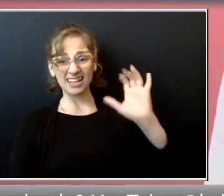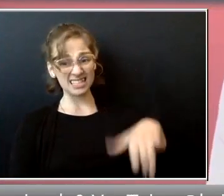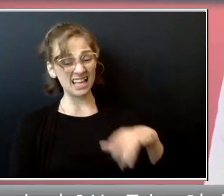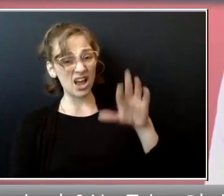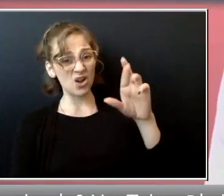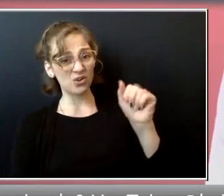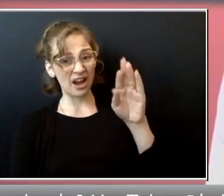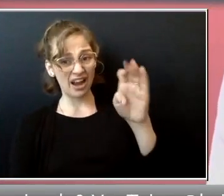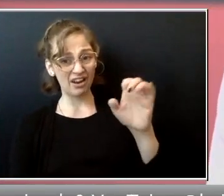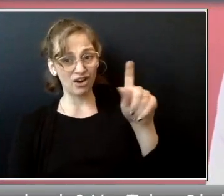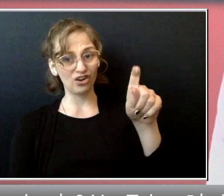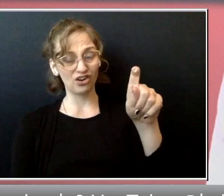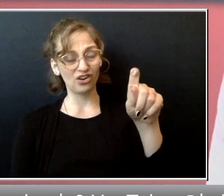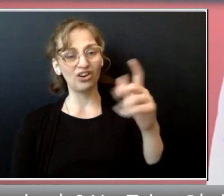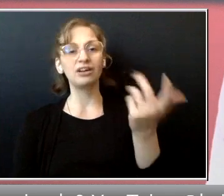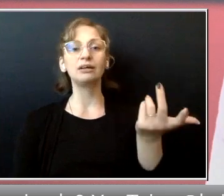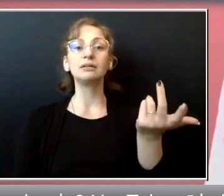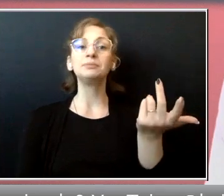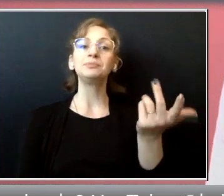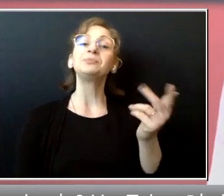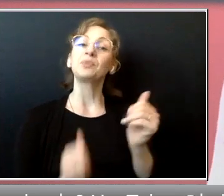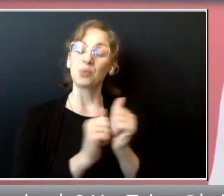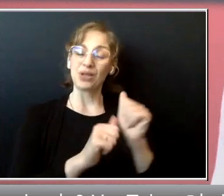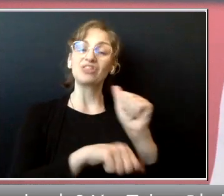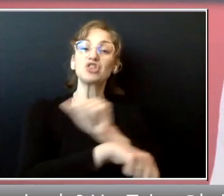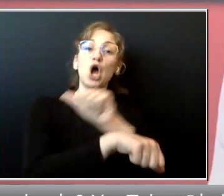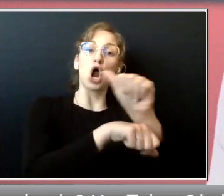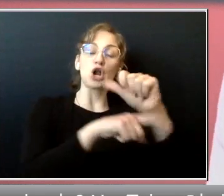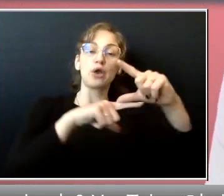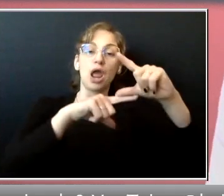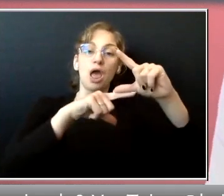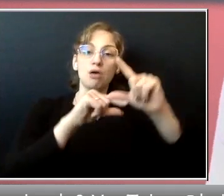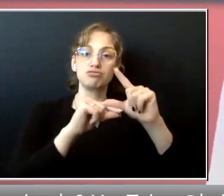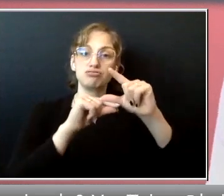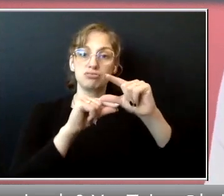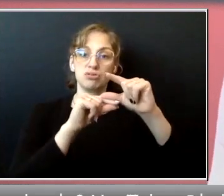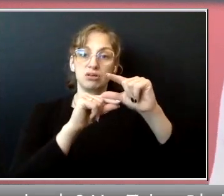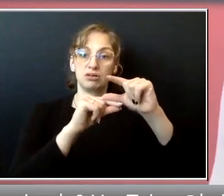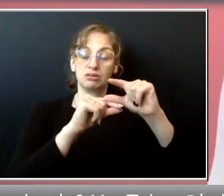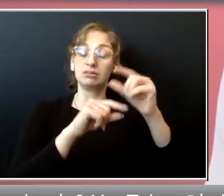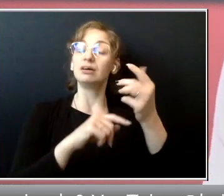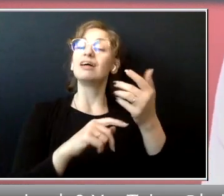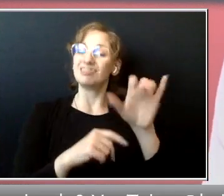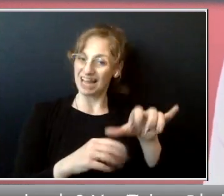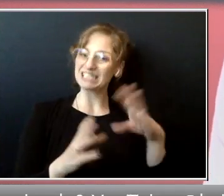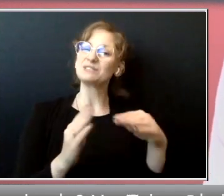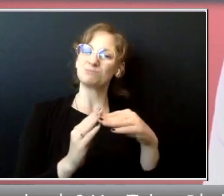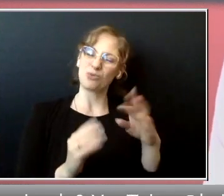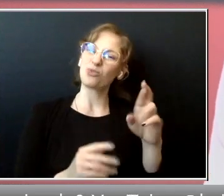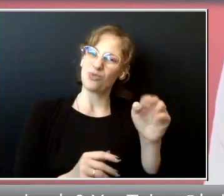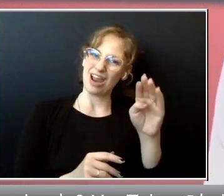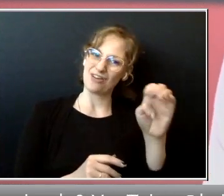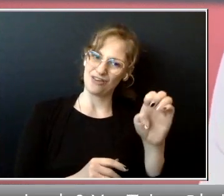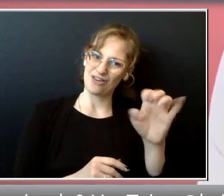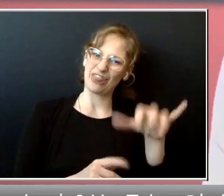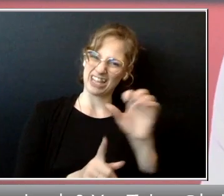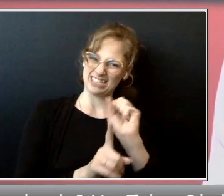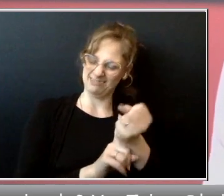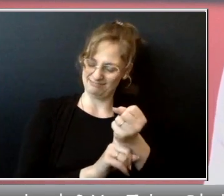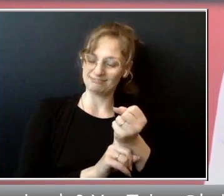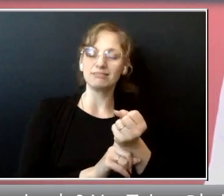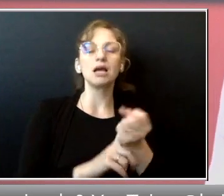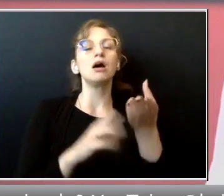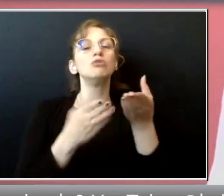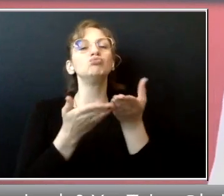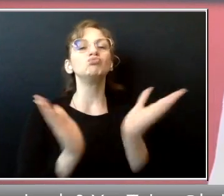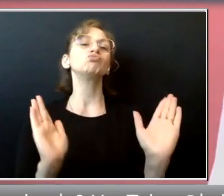artery pinching the vein is a rarer condition. So it doesn't happen as often. The overall incidence is somewhere, or prevalence is